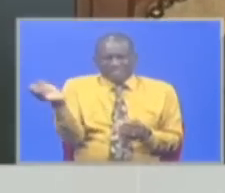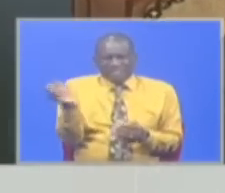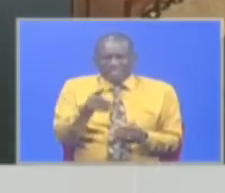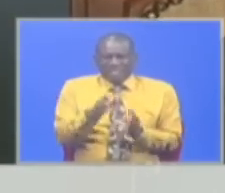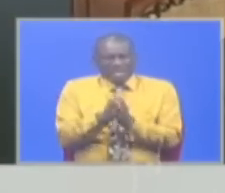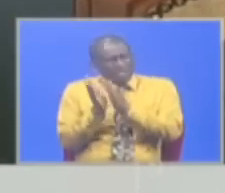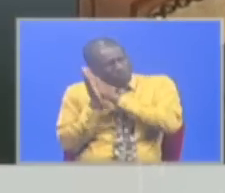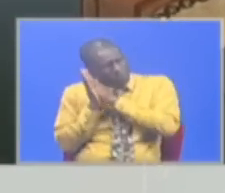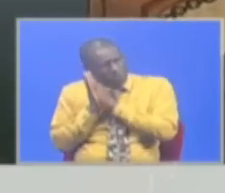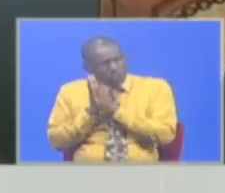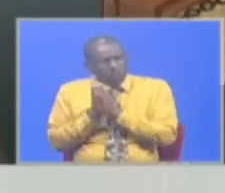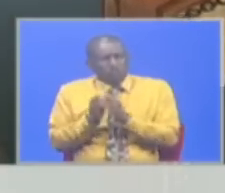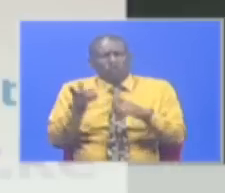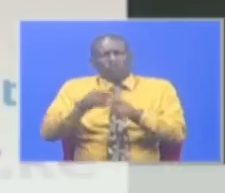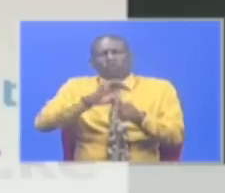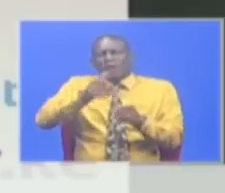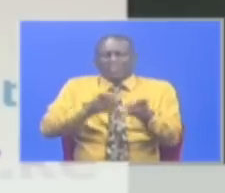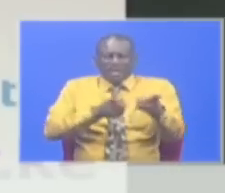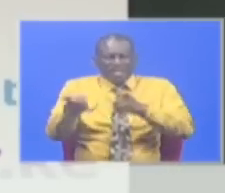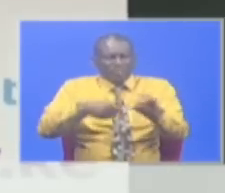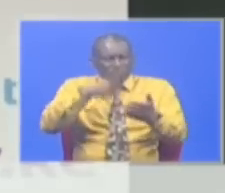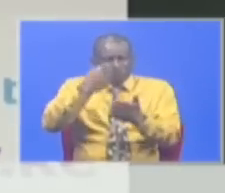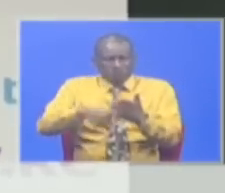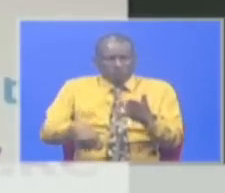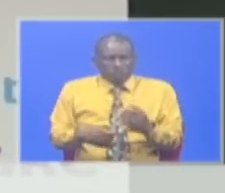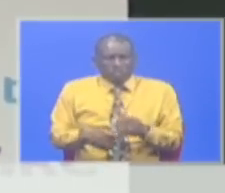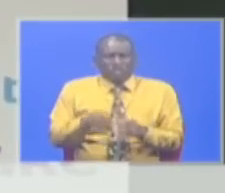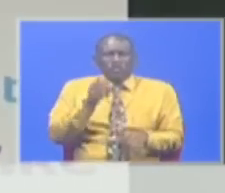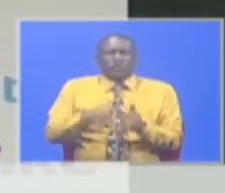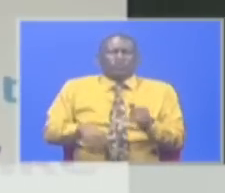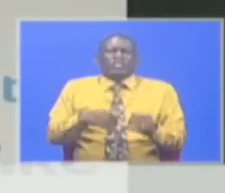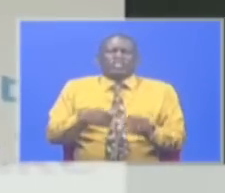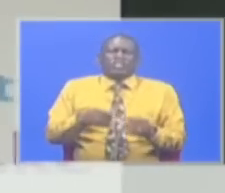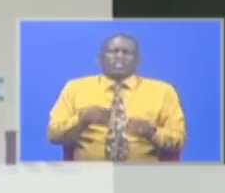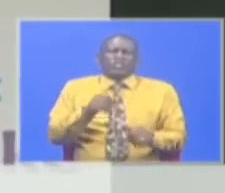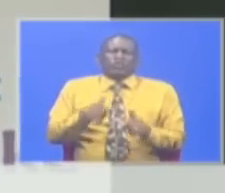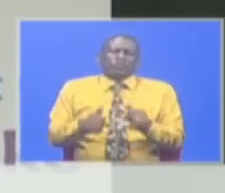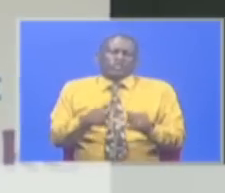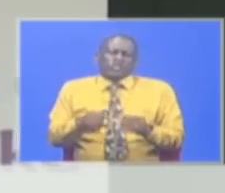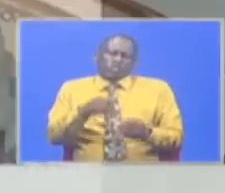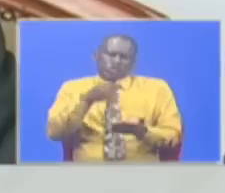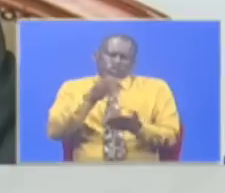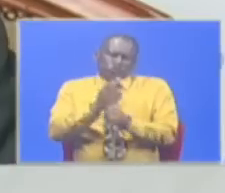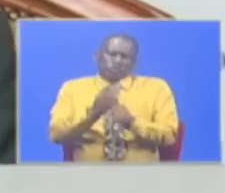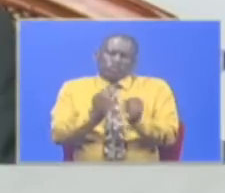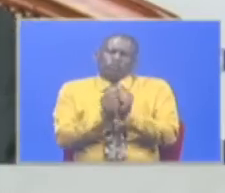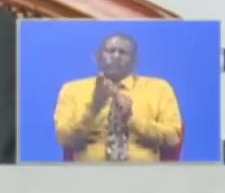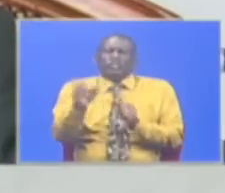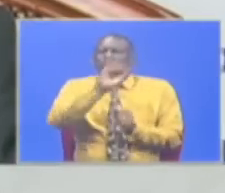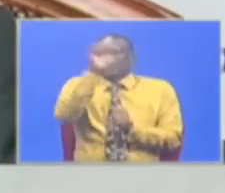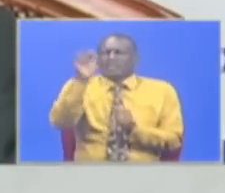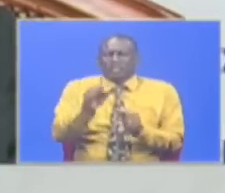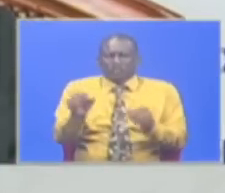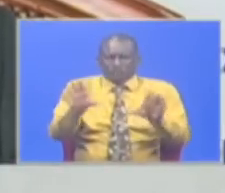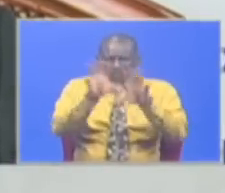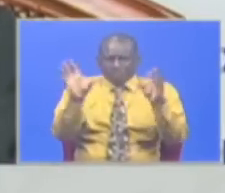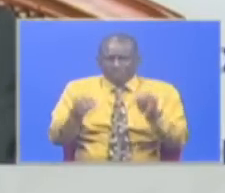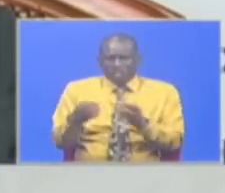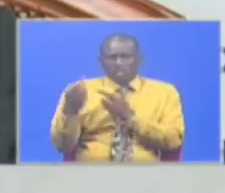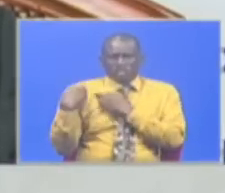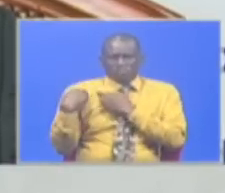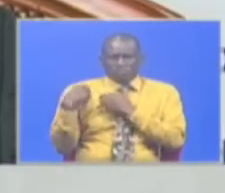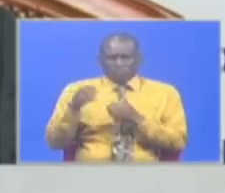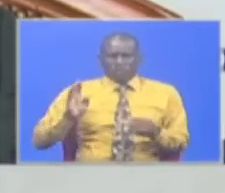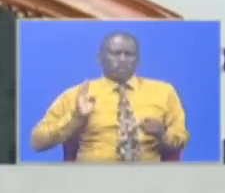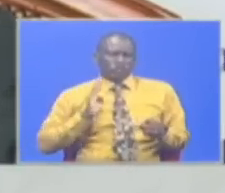accommodation, among other administrative costs, which constitute 14% of expenditure. It is the responsibility of this board of management